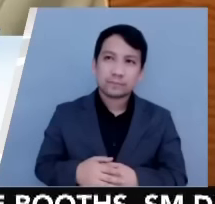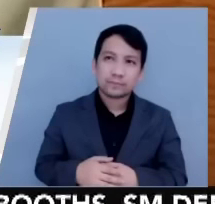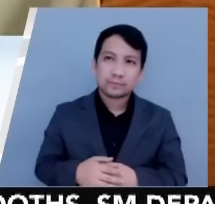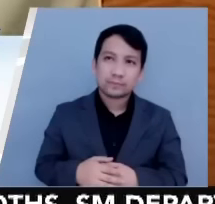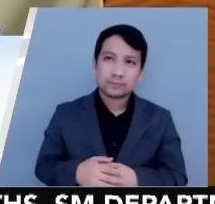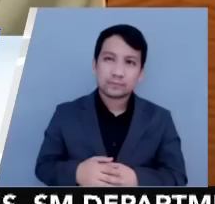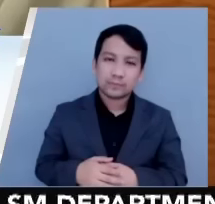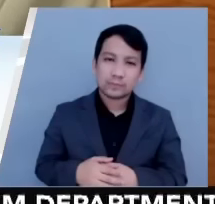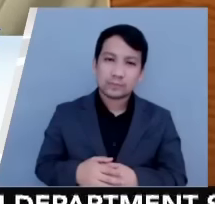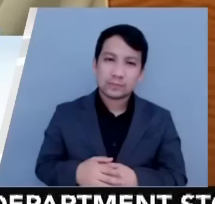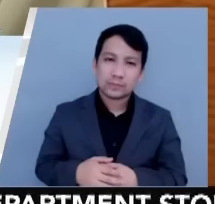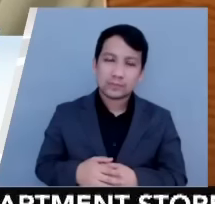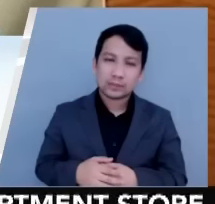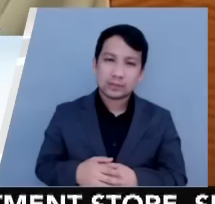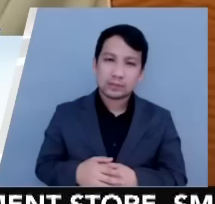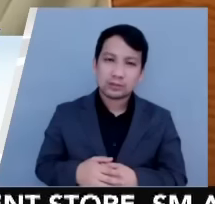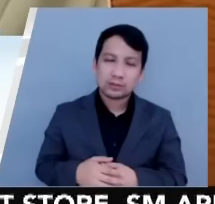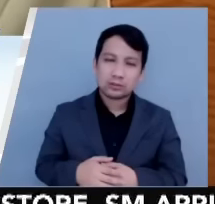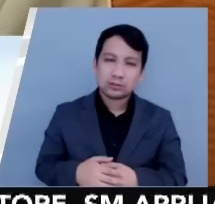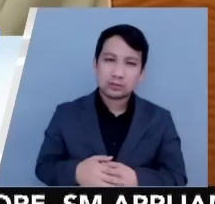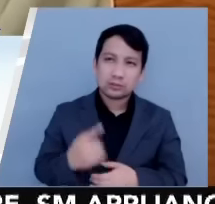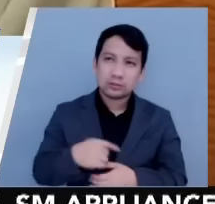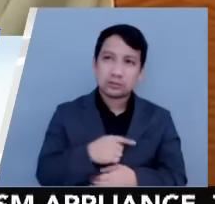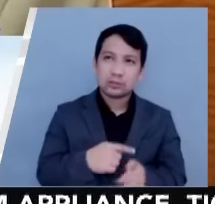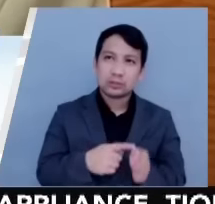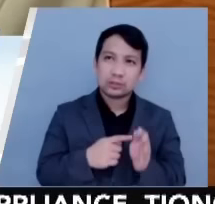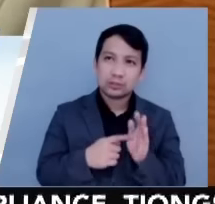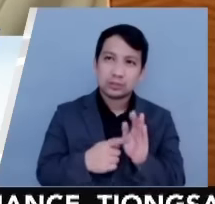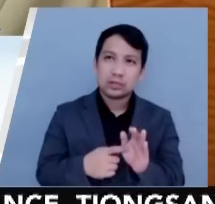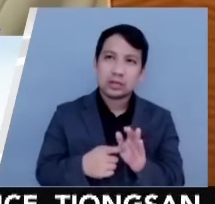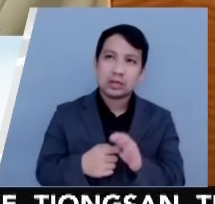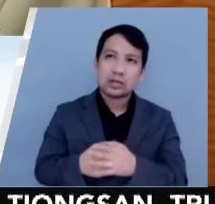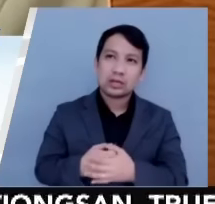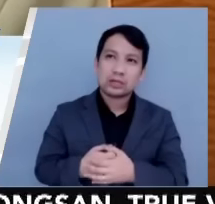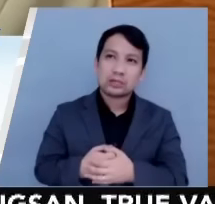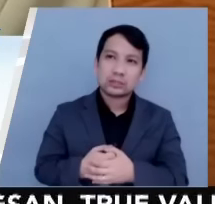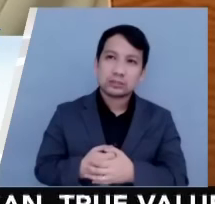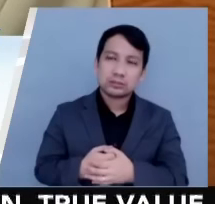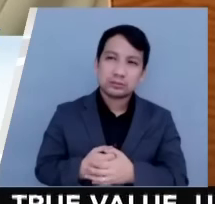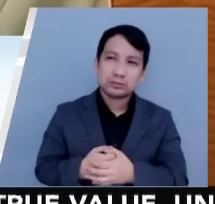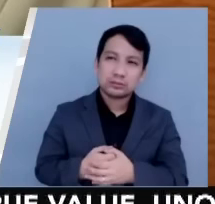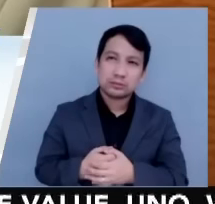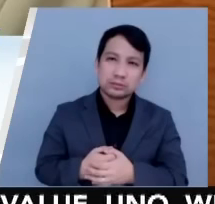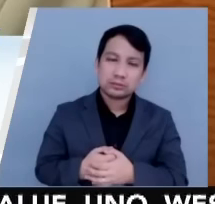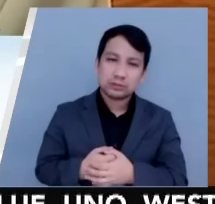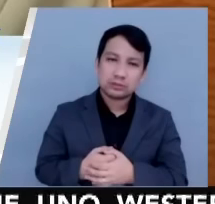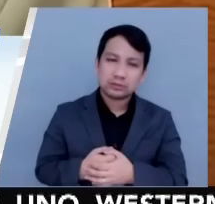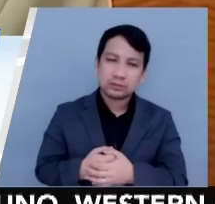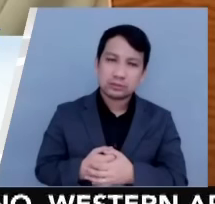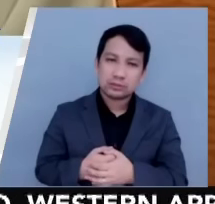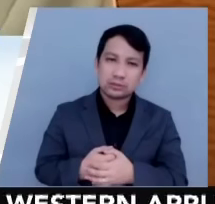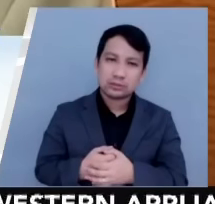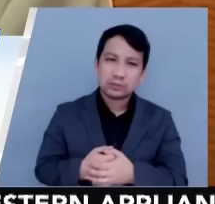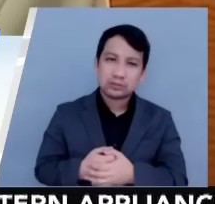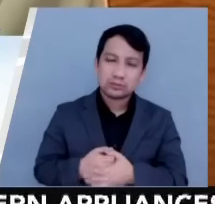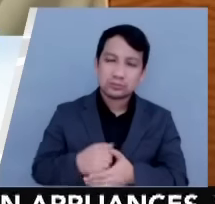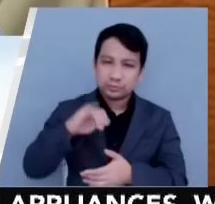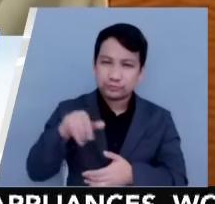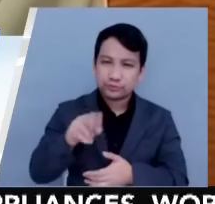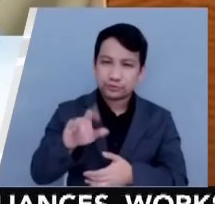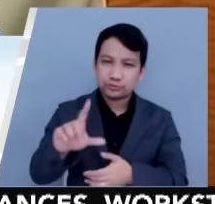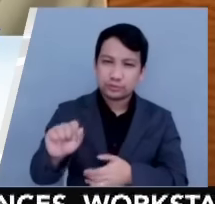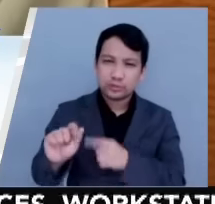watched our show and Kelly and you know Jillian, she is a good actress